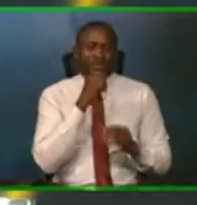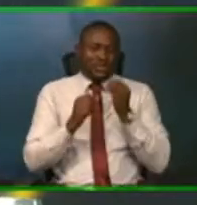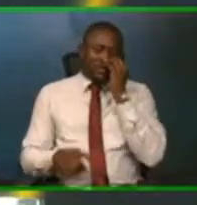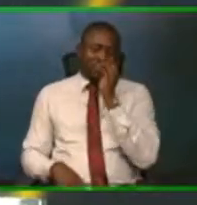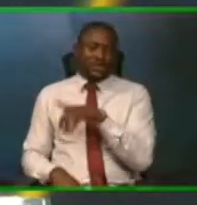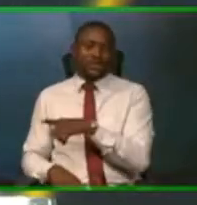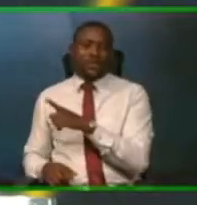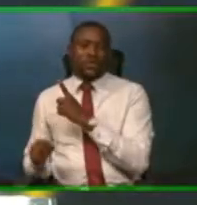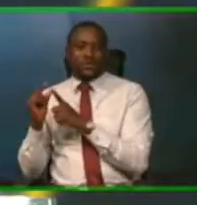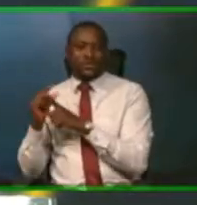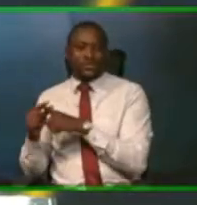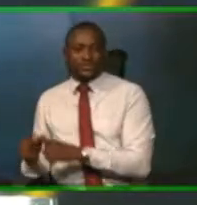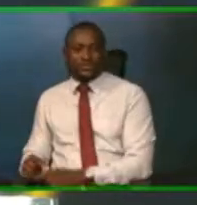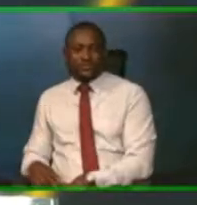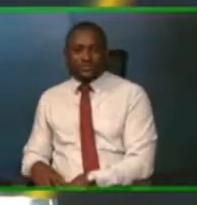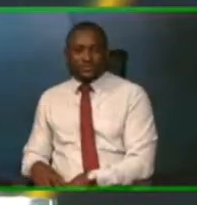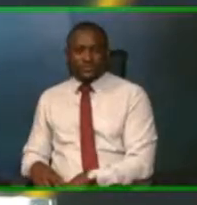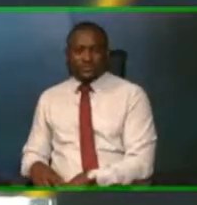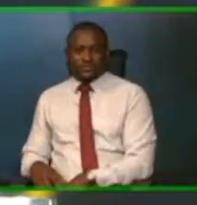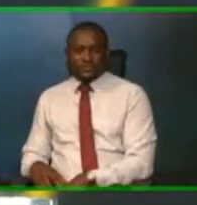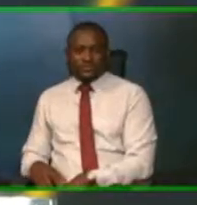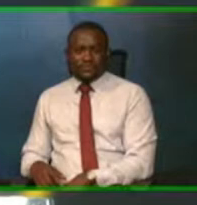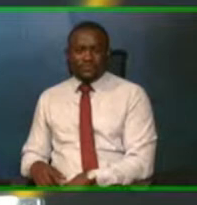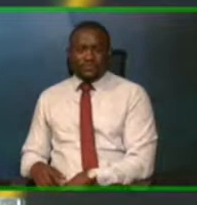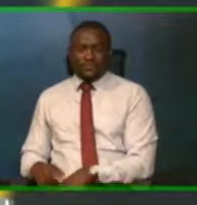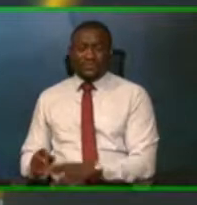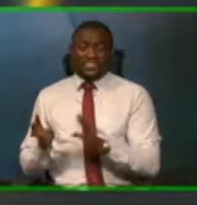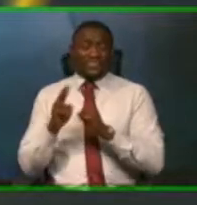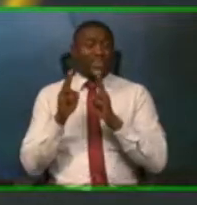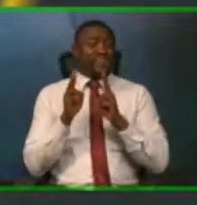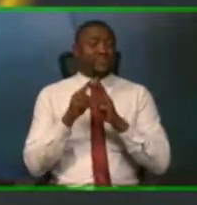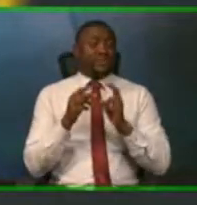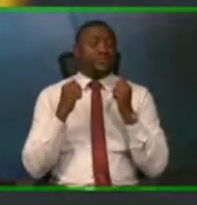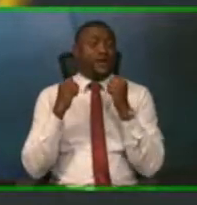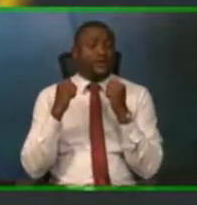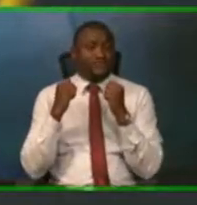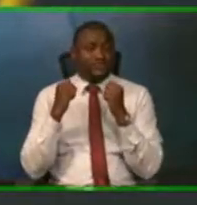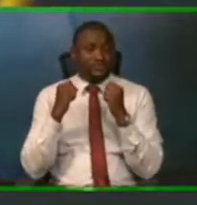ministry of the word. Hallelujah. This is very powerful.